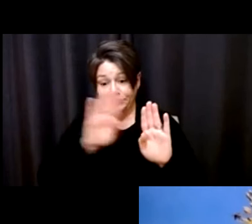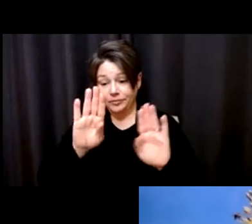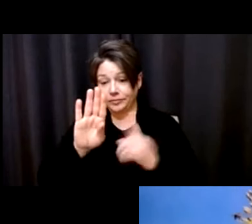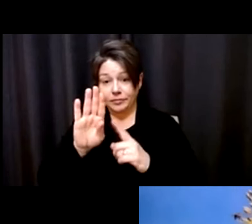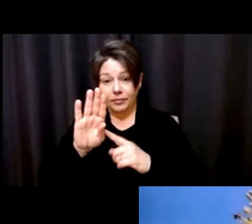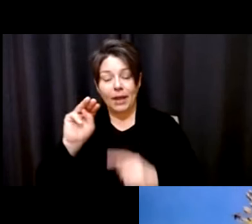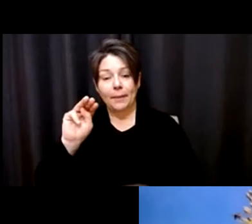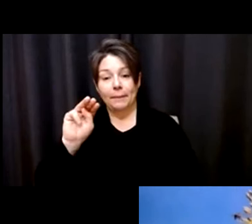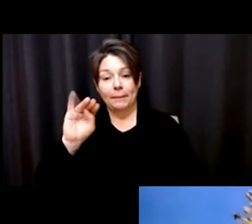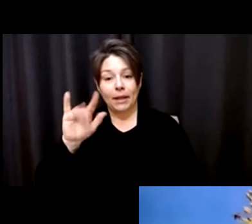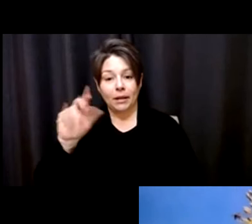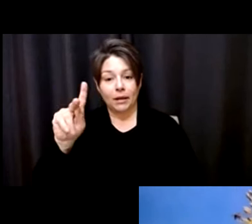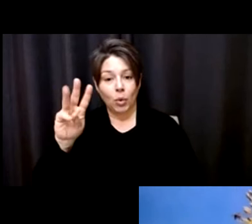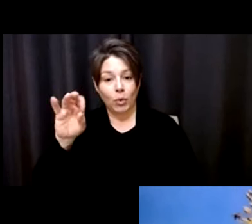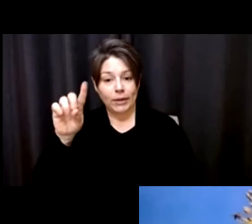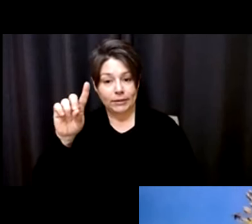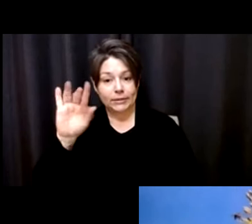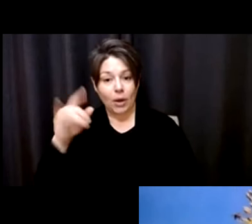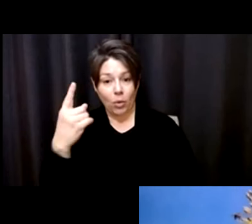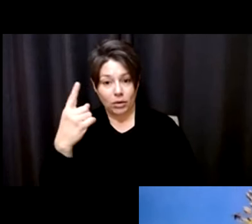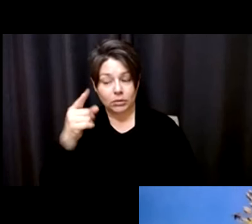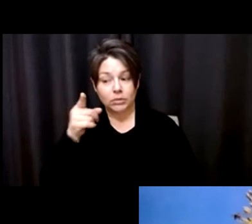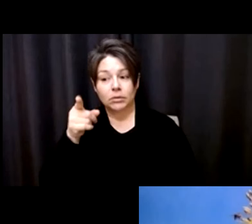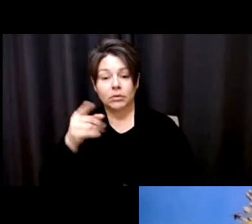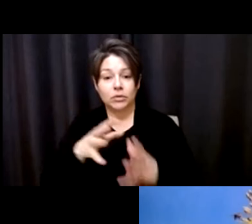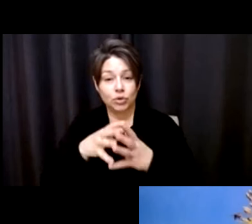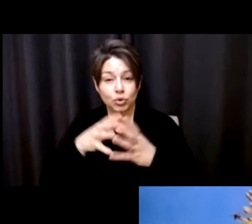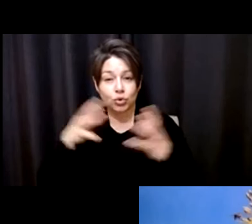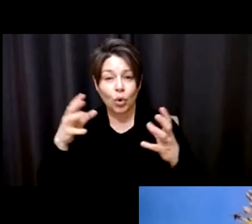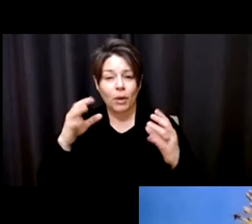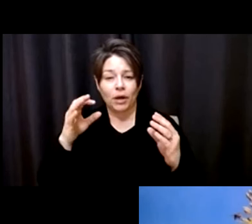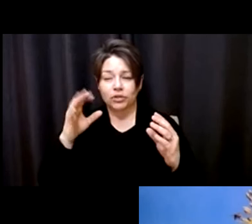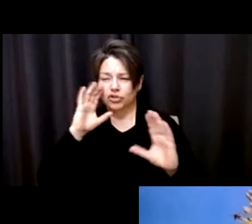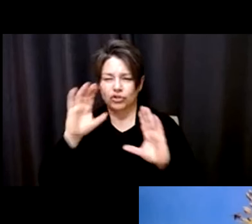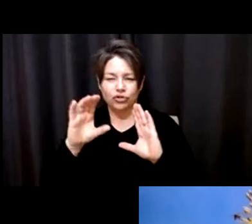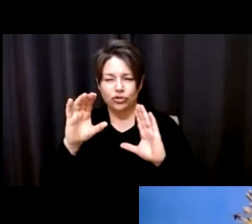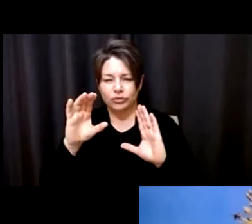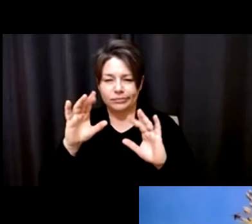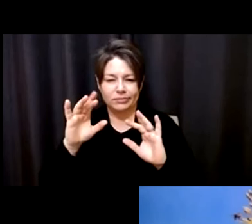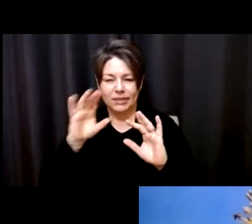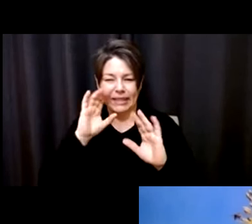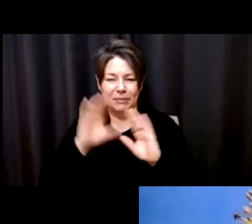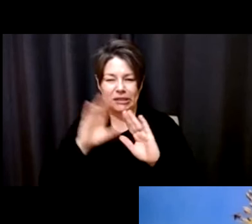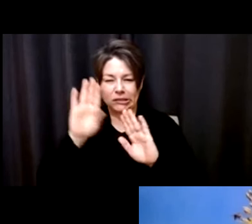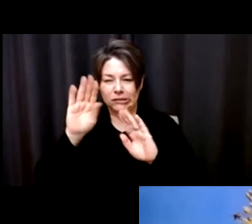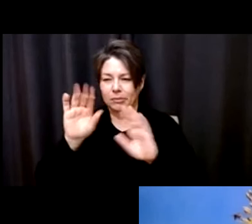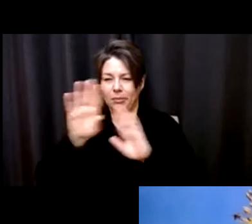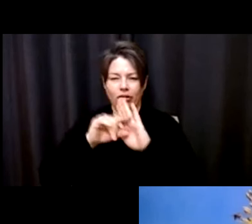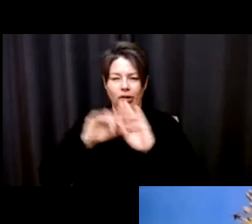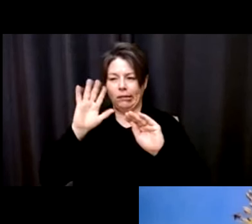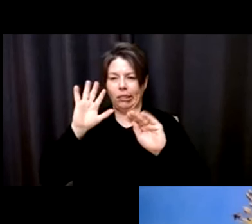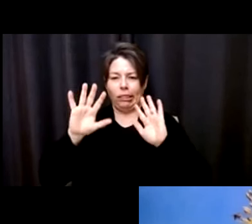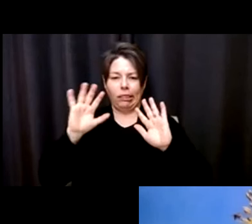the milkweed one, there was so much distracting imagery behind it because it was growing in the ground in front of